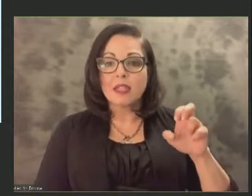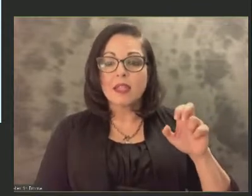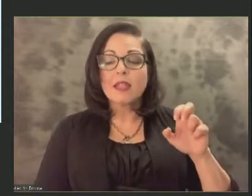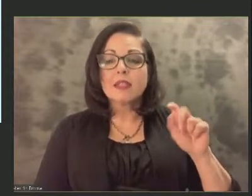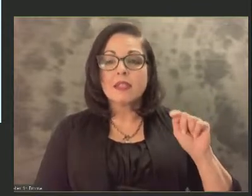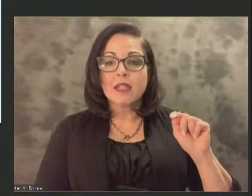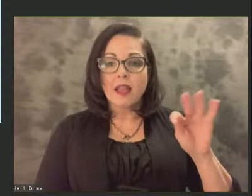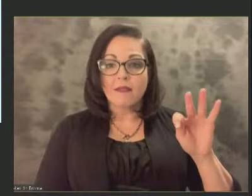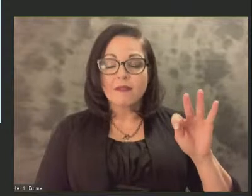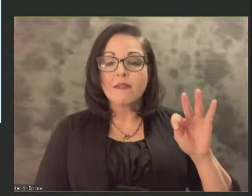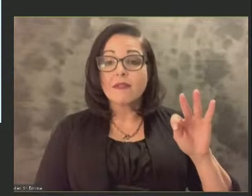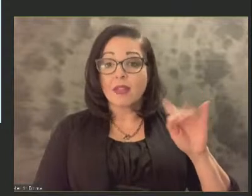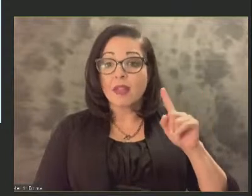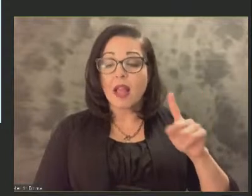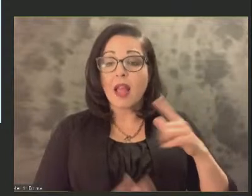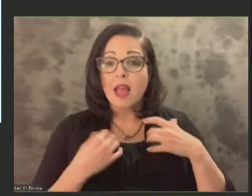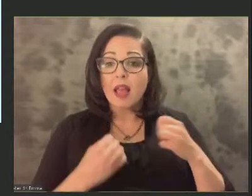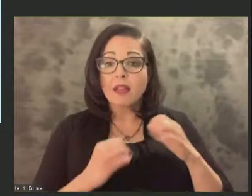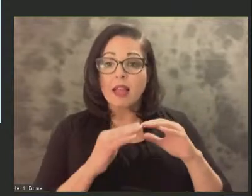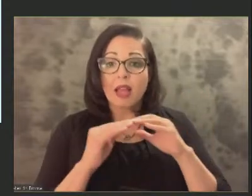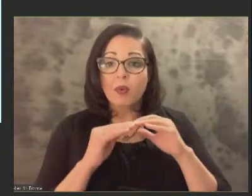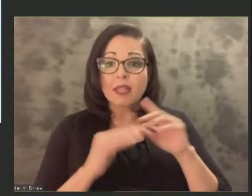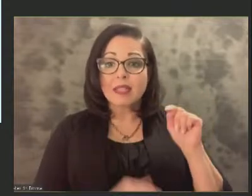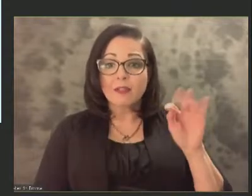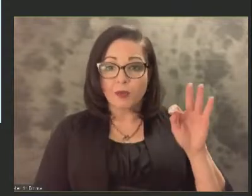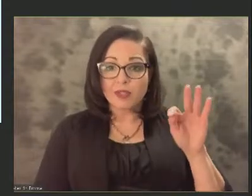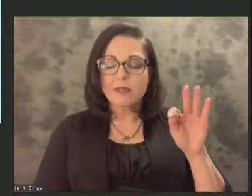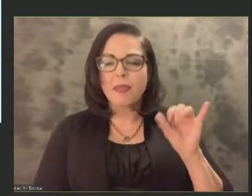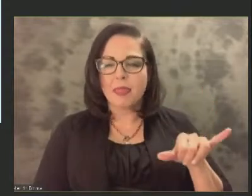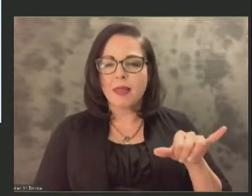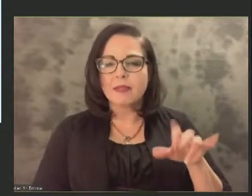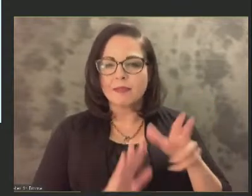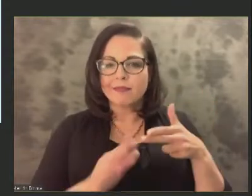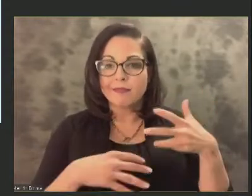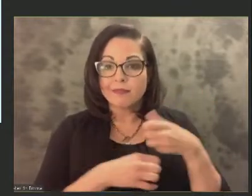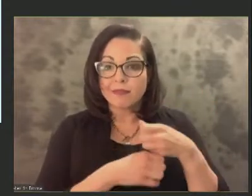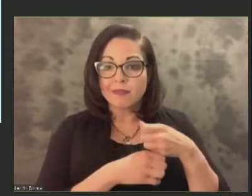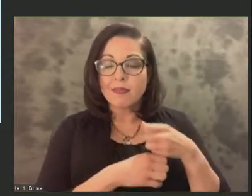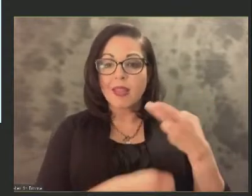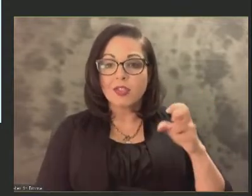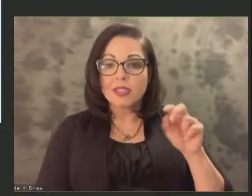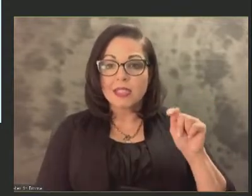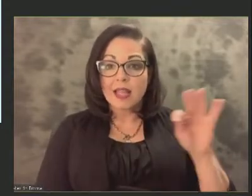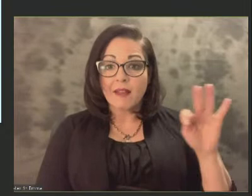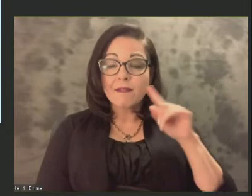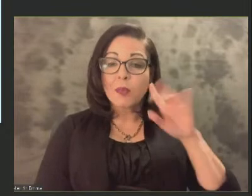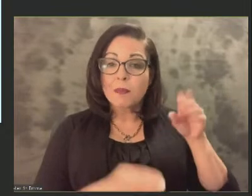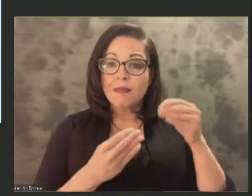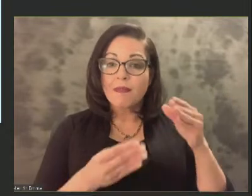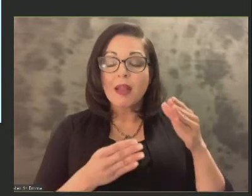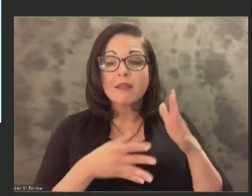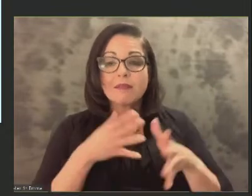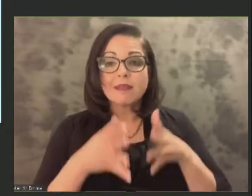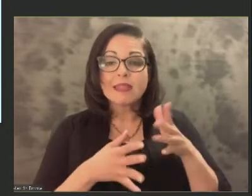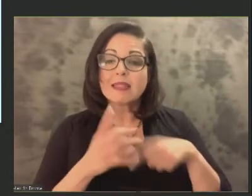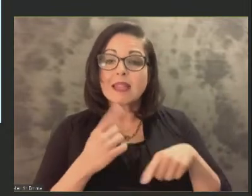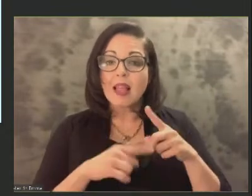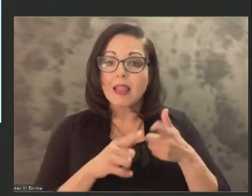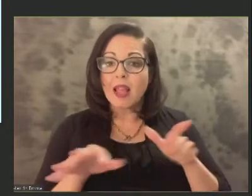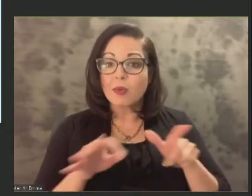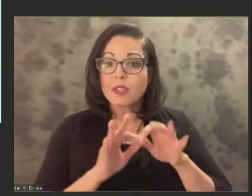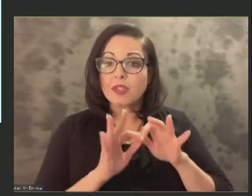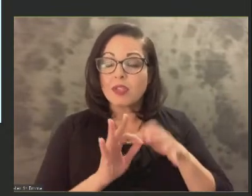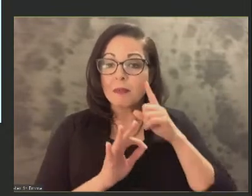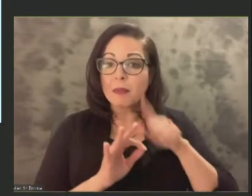minorityhealth.hhs.gov/HETF, that stands for Health Equity Task Force. We are providing American Sign Language interpretation for those with